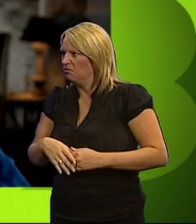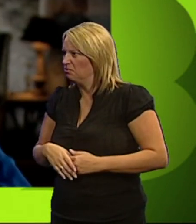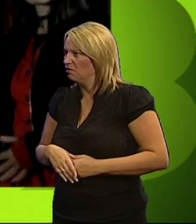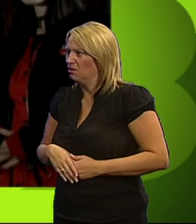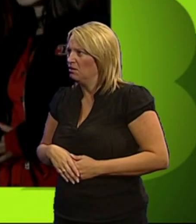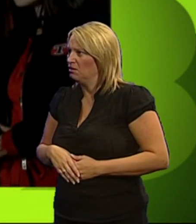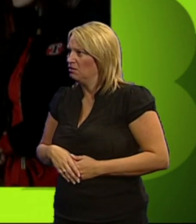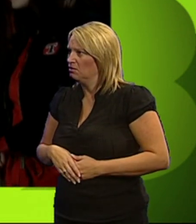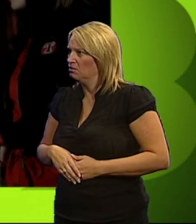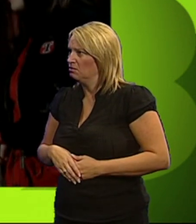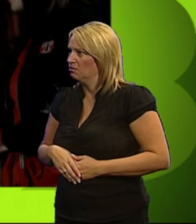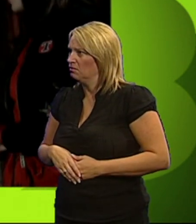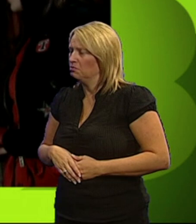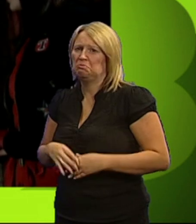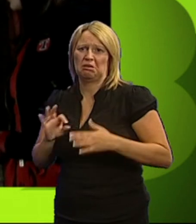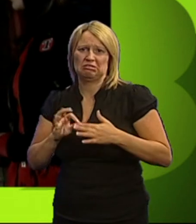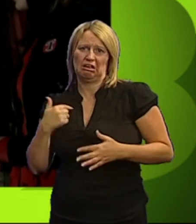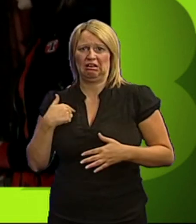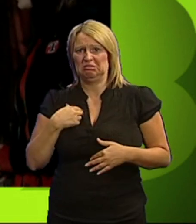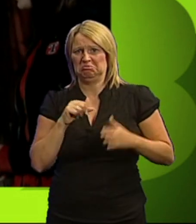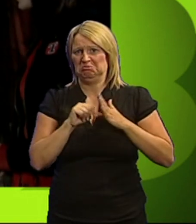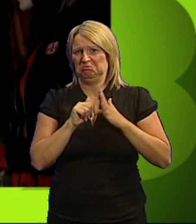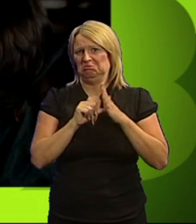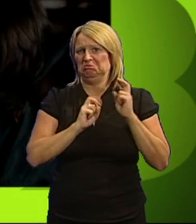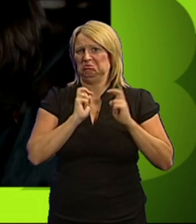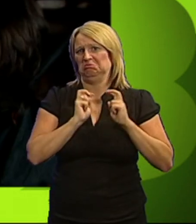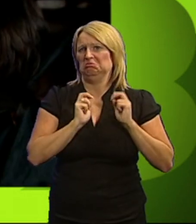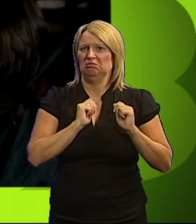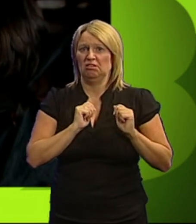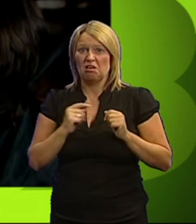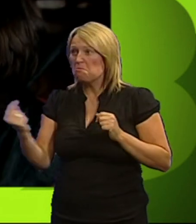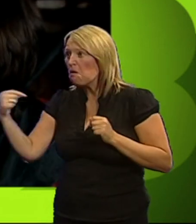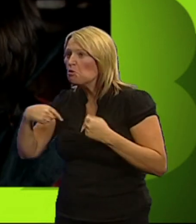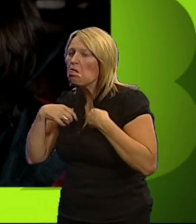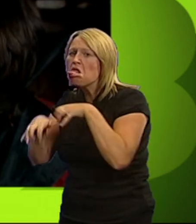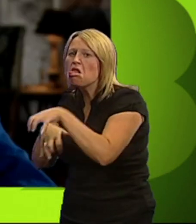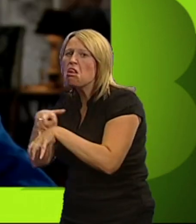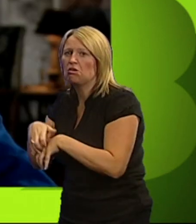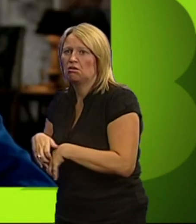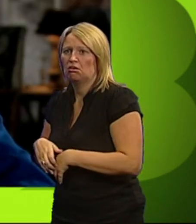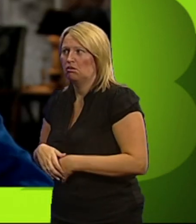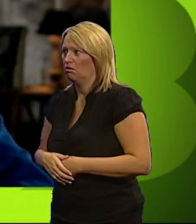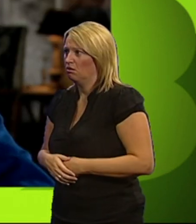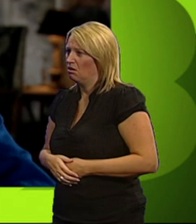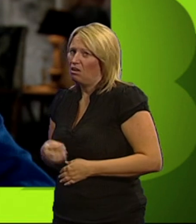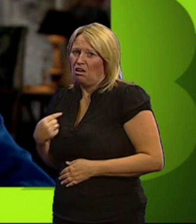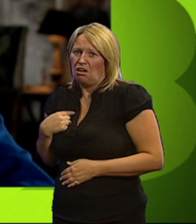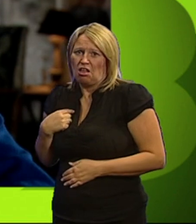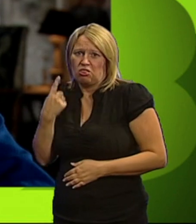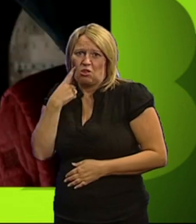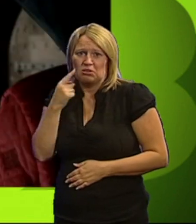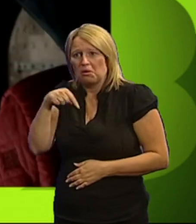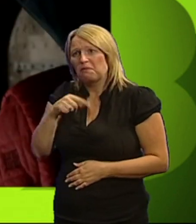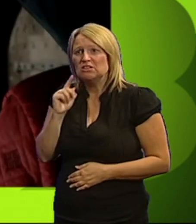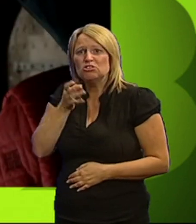left me for! Well, Patrick and I have been having some problems. Well, you just thought you'd come crawling back to me, eh? I thought I'd pop